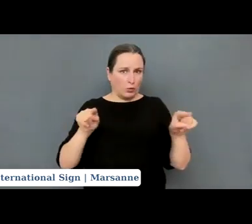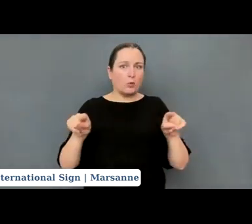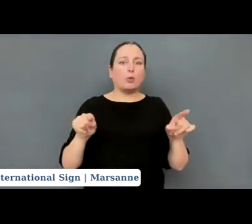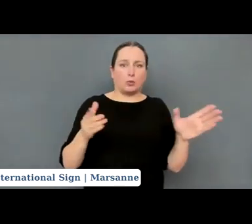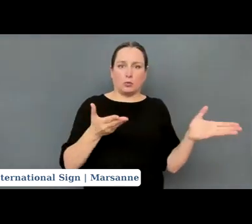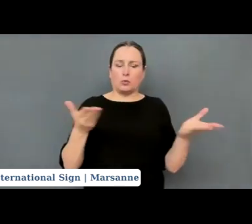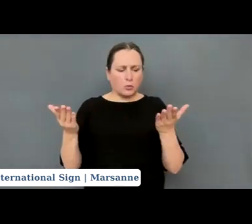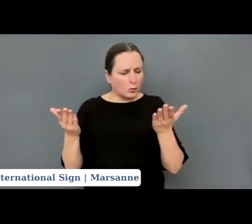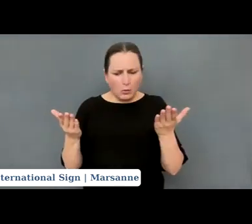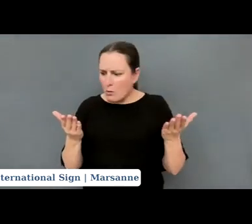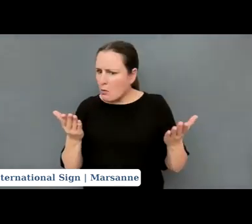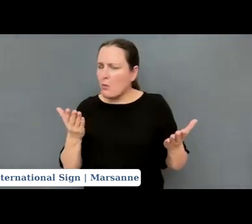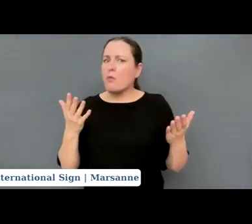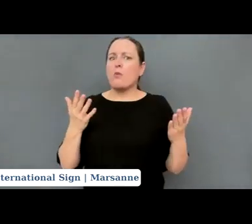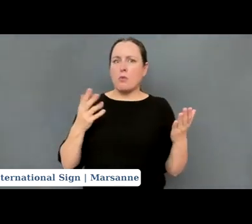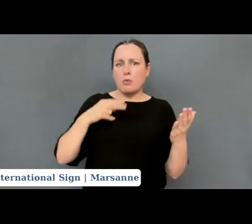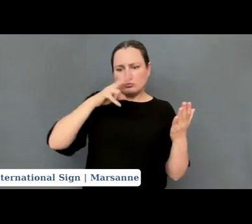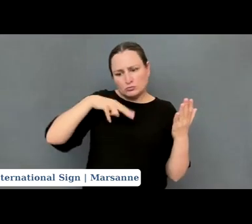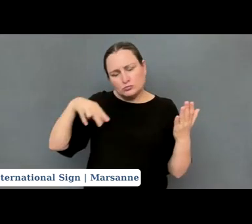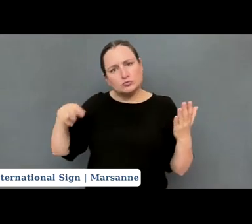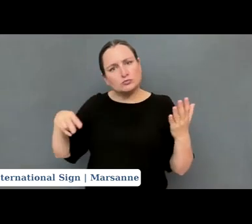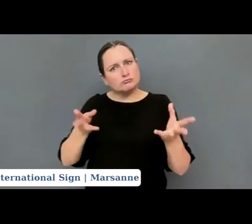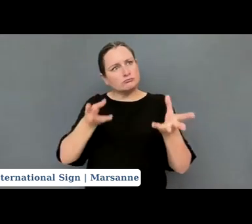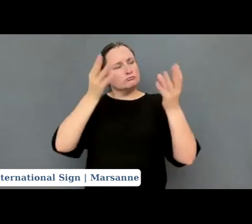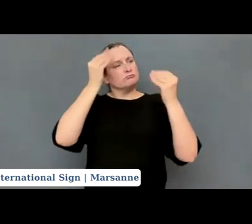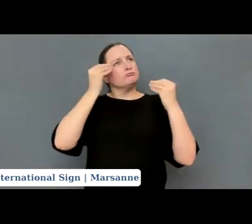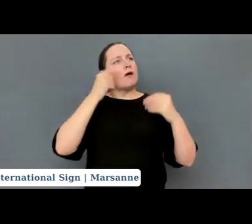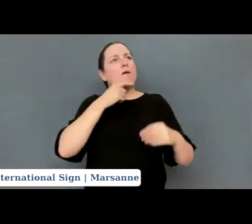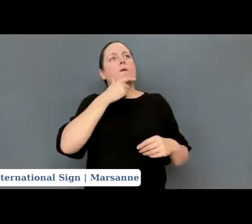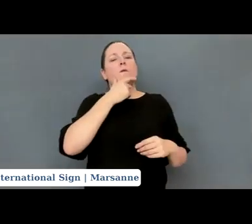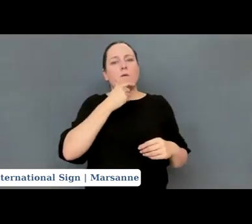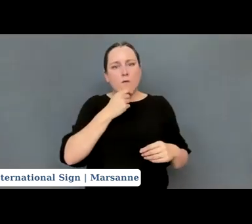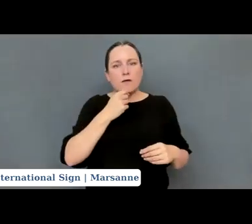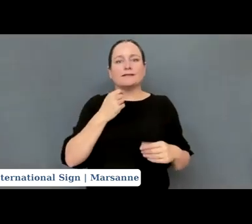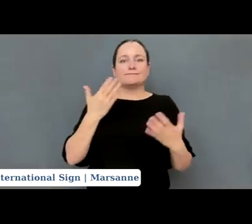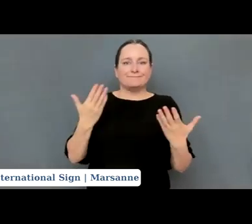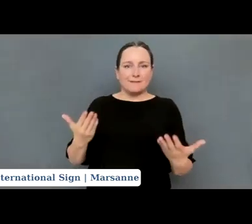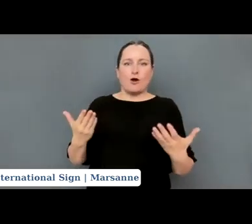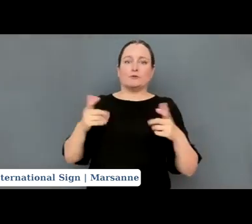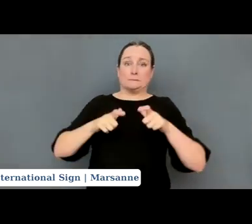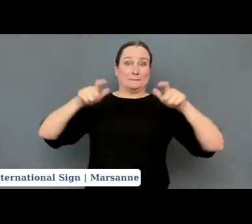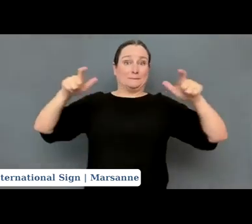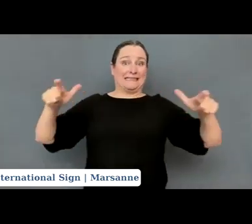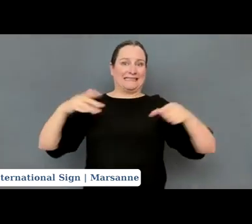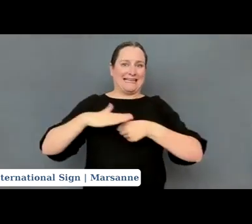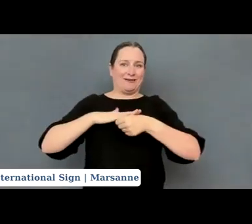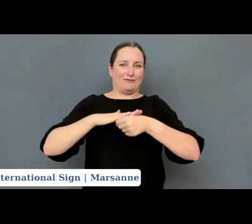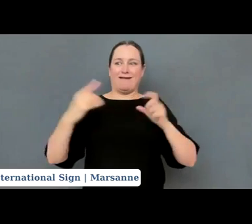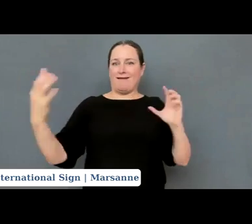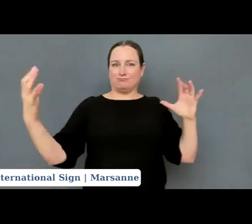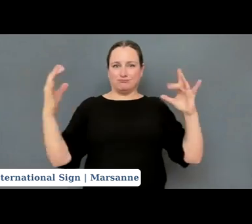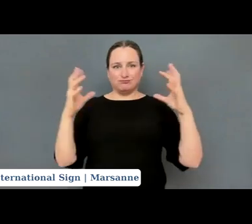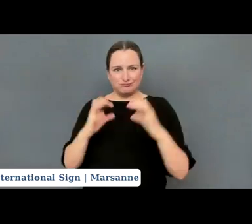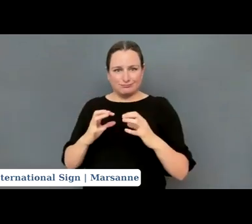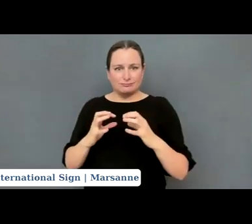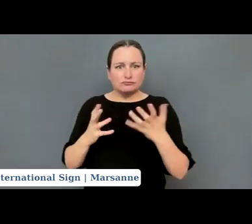can have this moment to bring up the issues themselves with their own voices, or